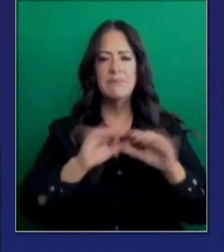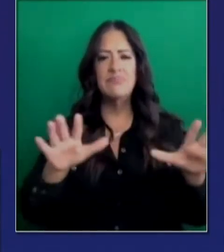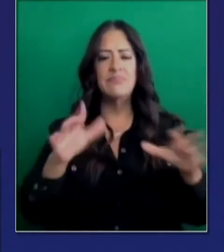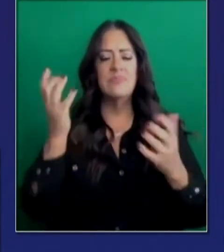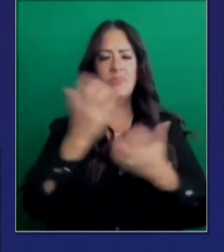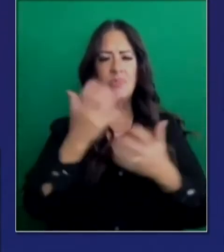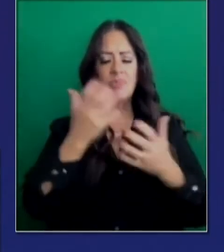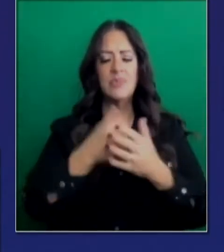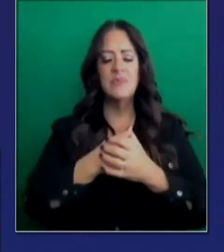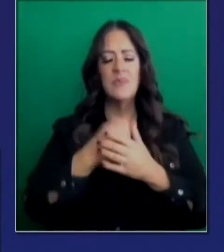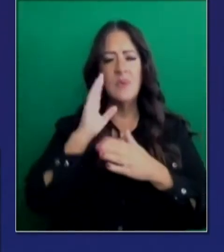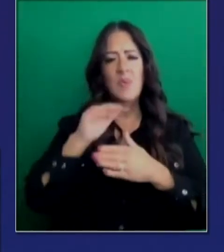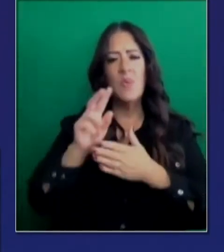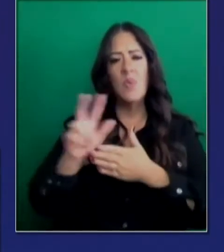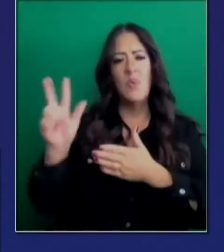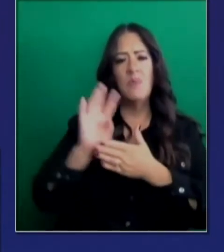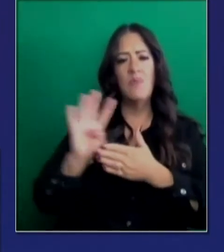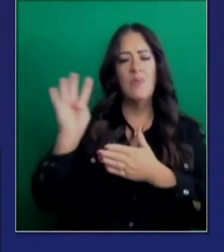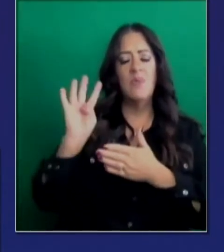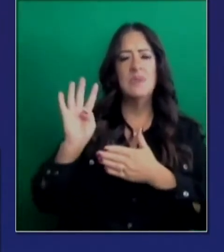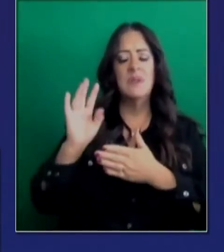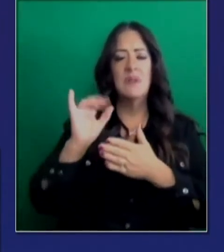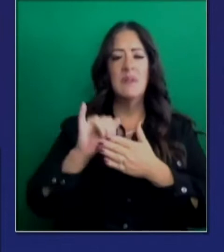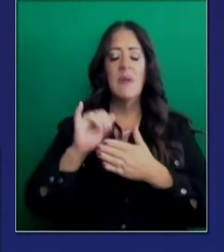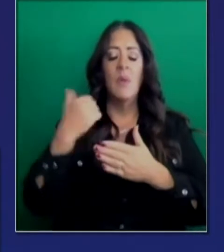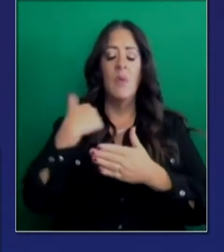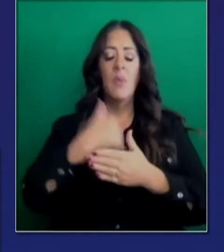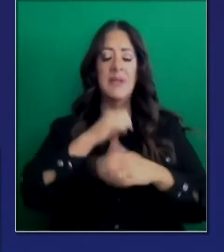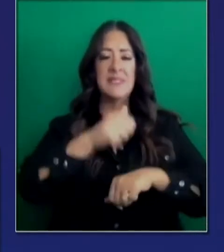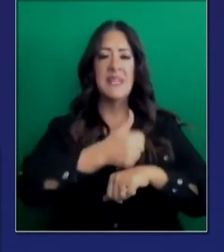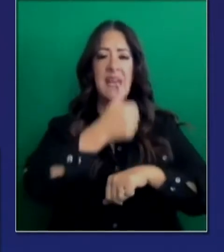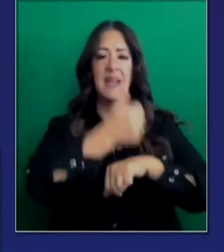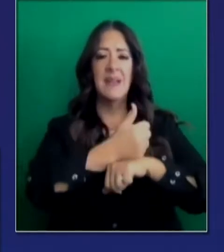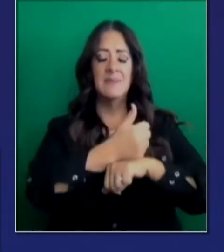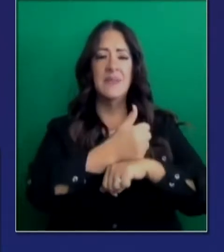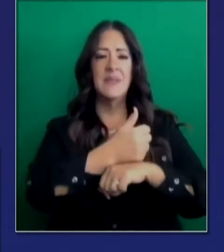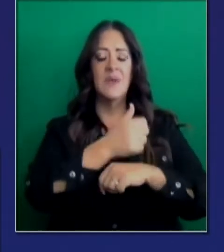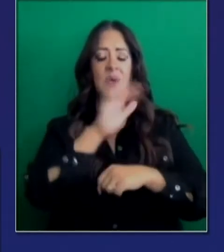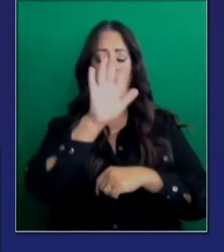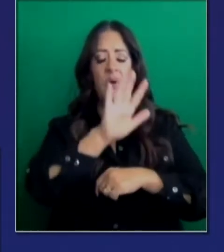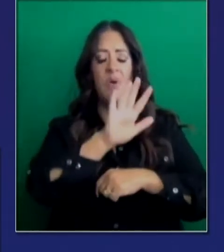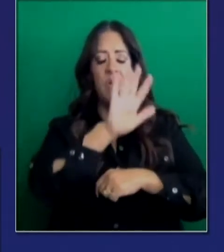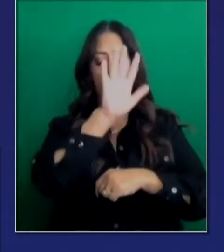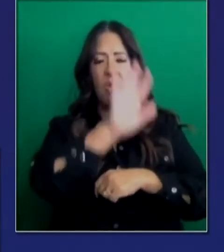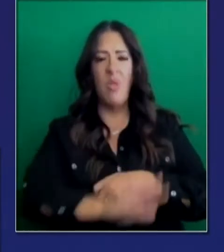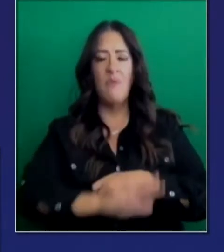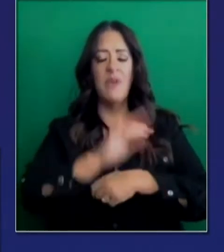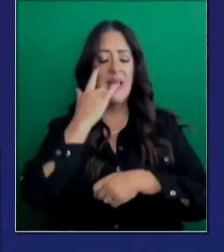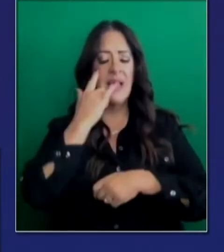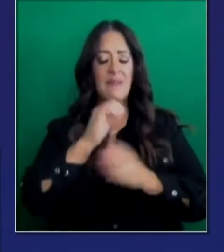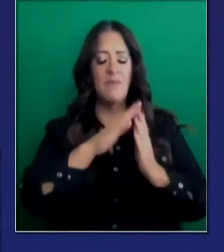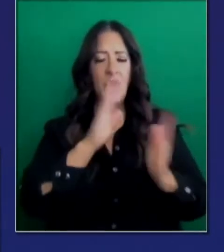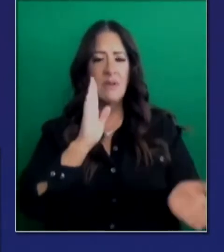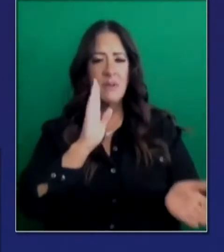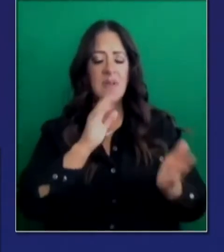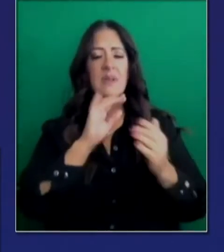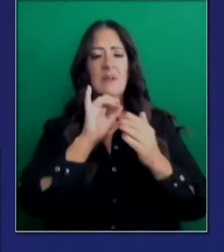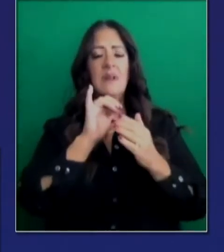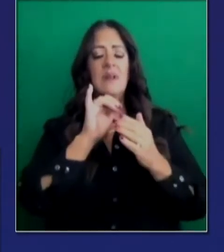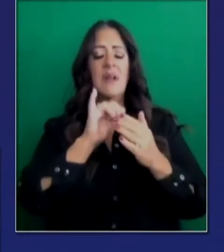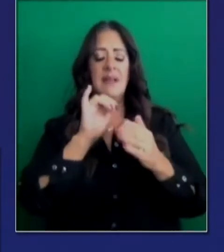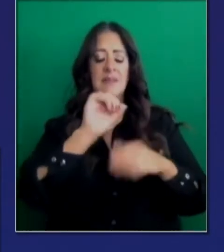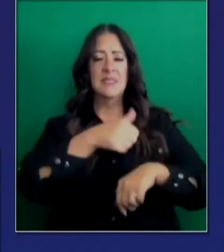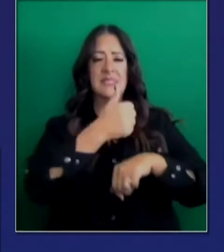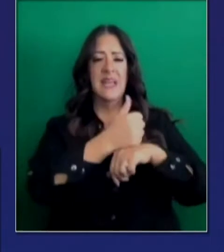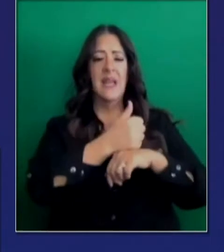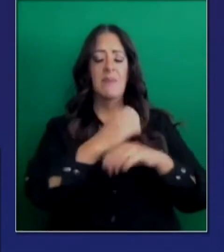so, these mobile morgues that we sent out across the state. Some suggested perhaps that was overly